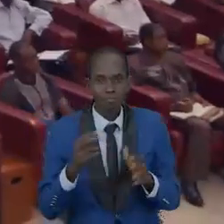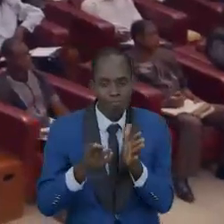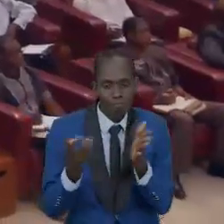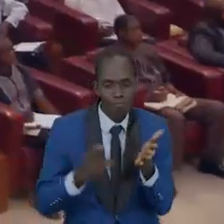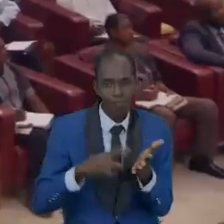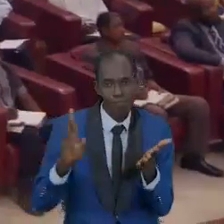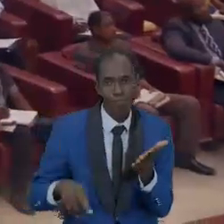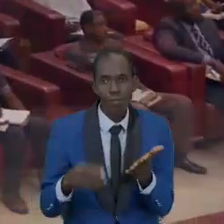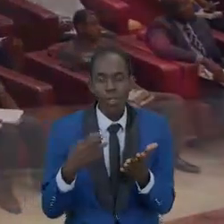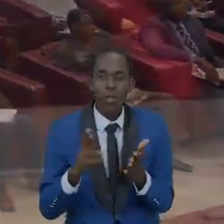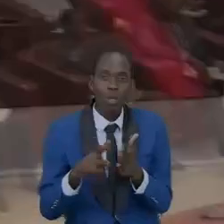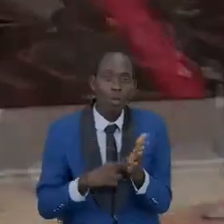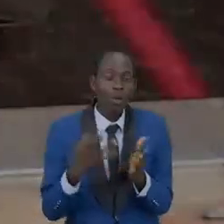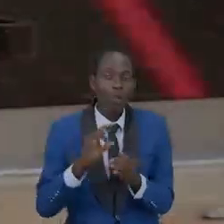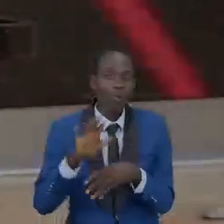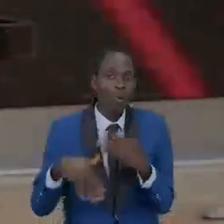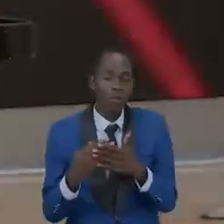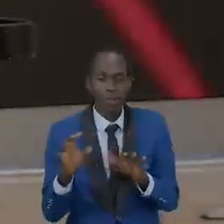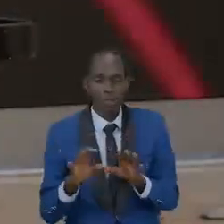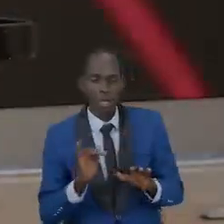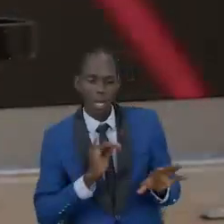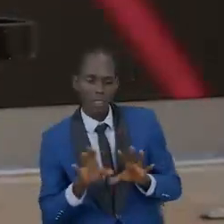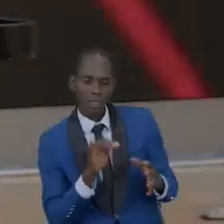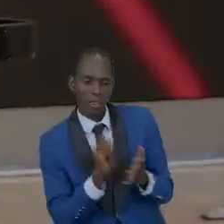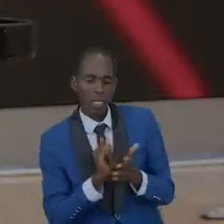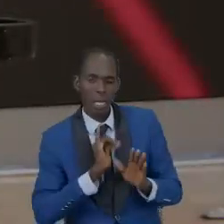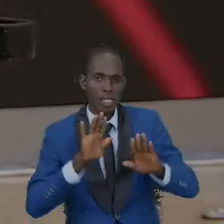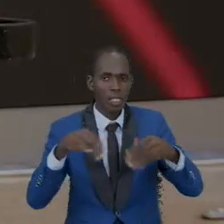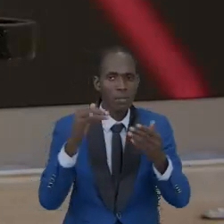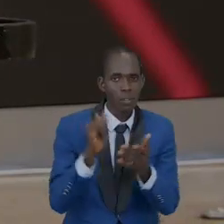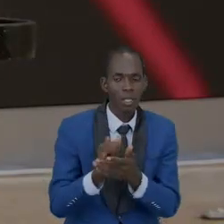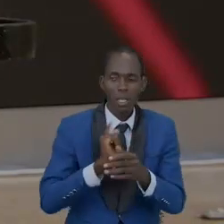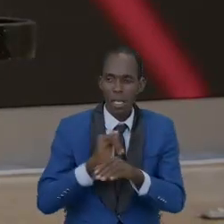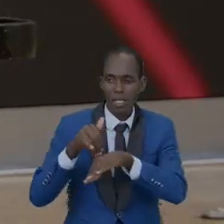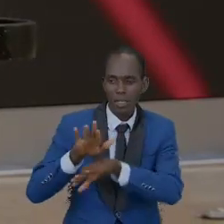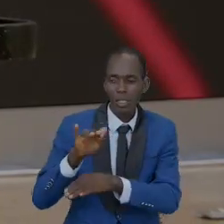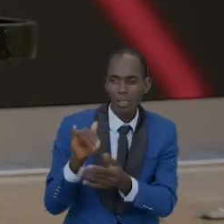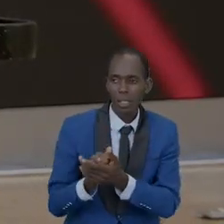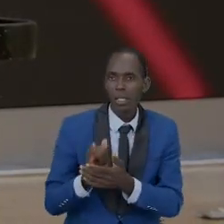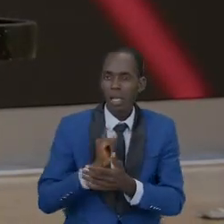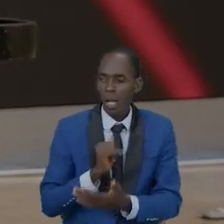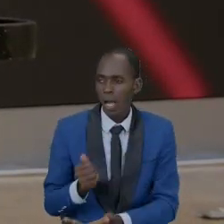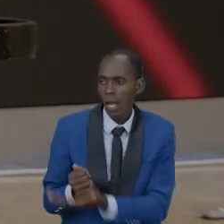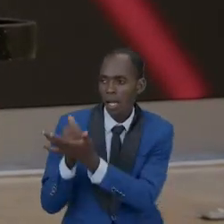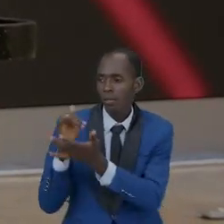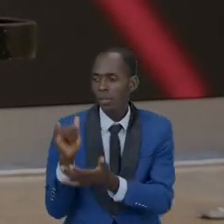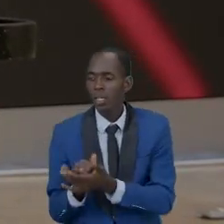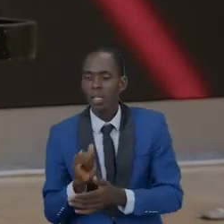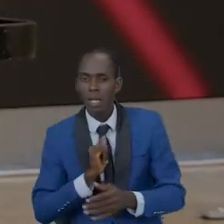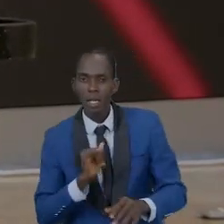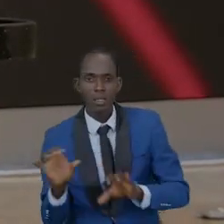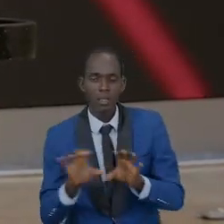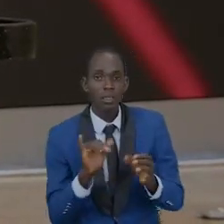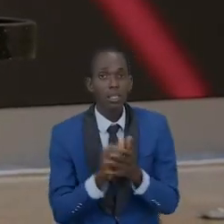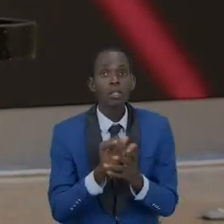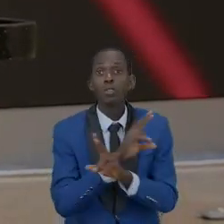law. The works of the law. I gave that. I did that. I said that. I endeavored to do that. No